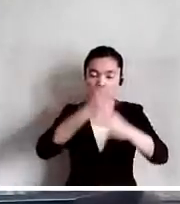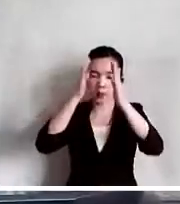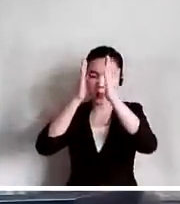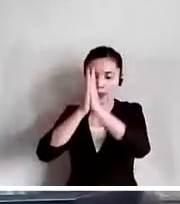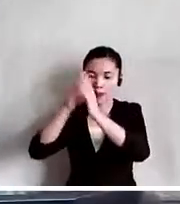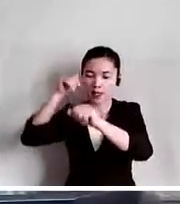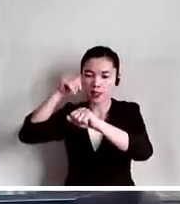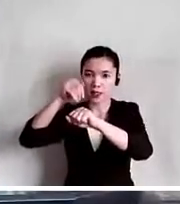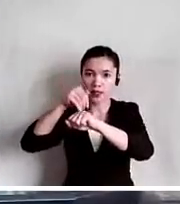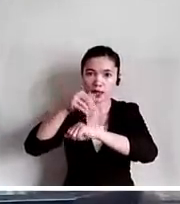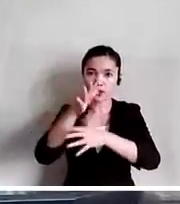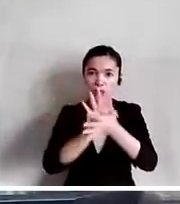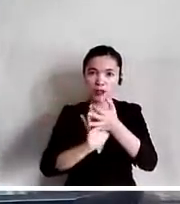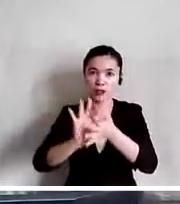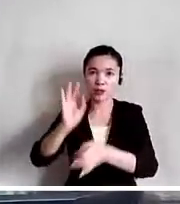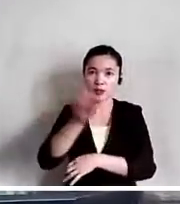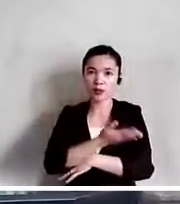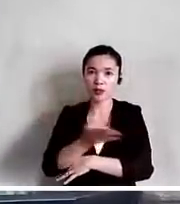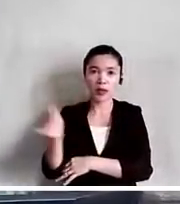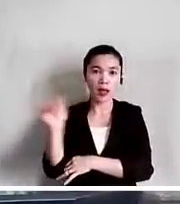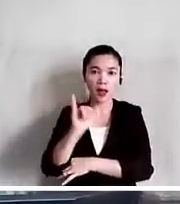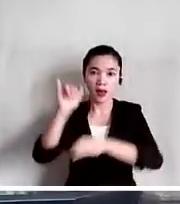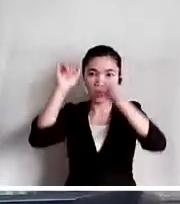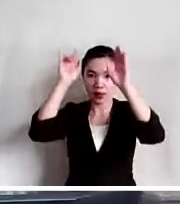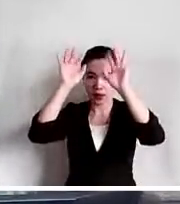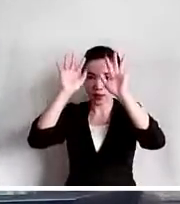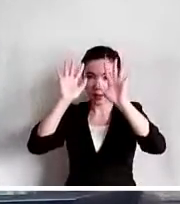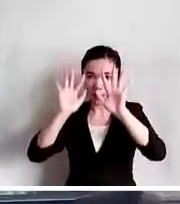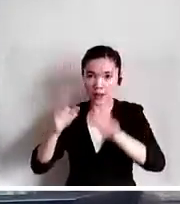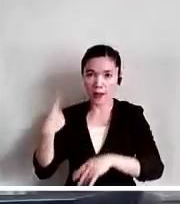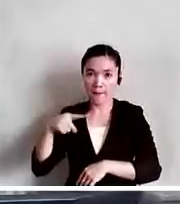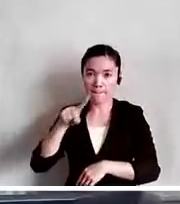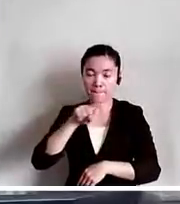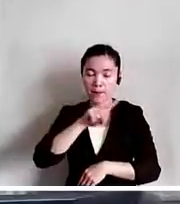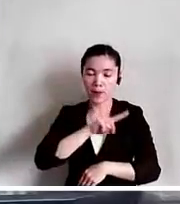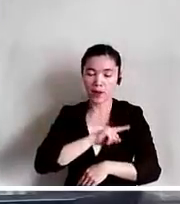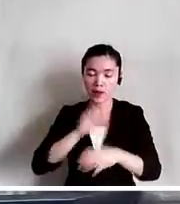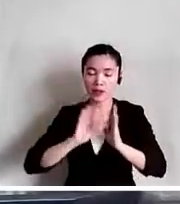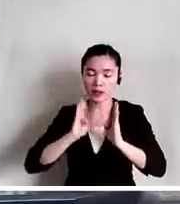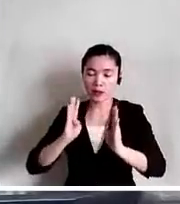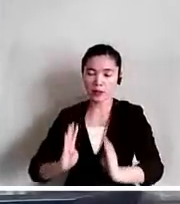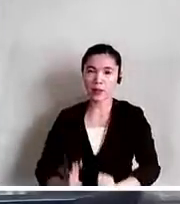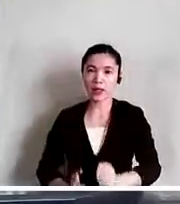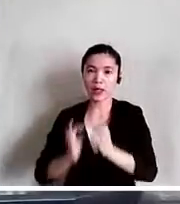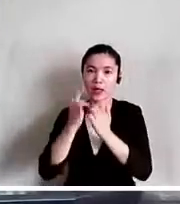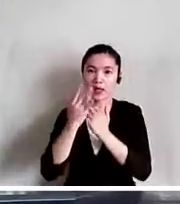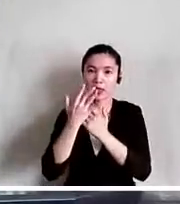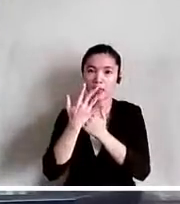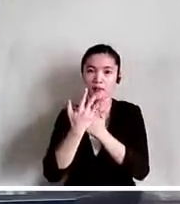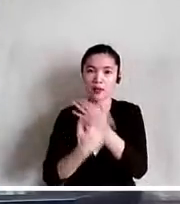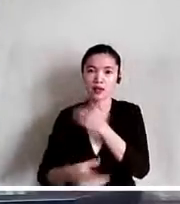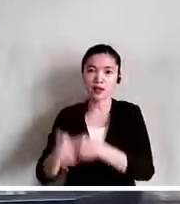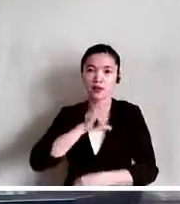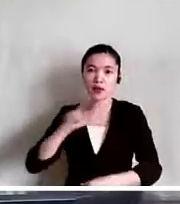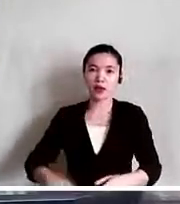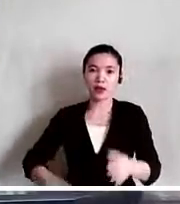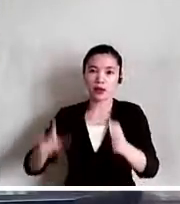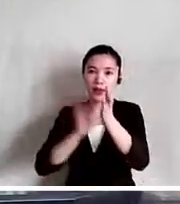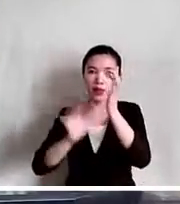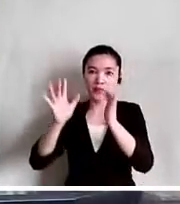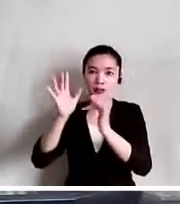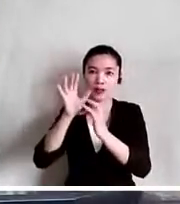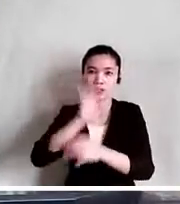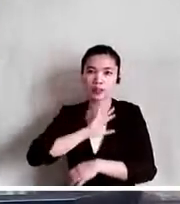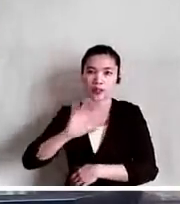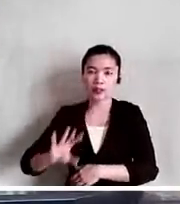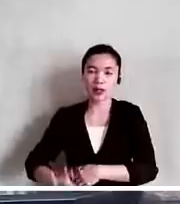your Spirit upon them like the dewfall, so that they may become for us the body and blood of our Lord Jesus Christ. By